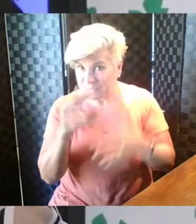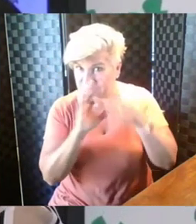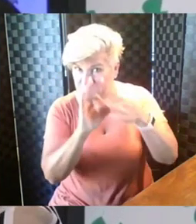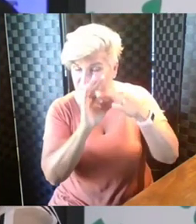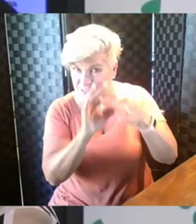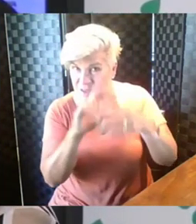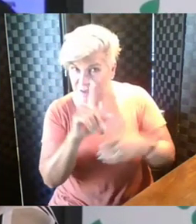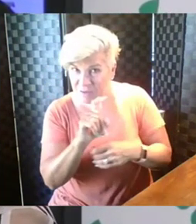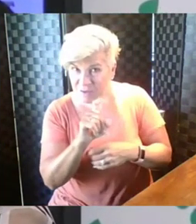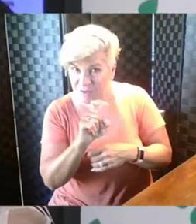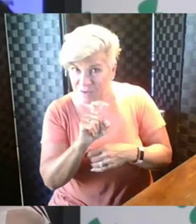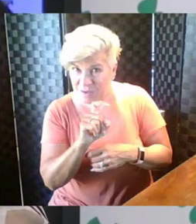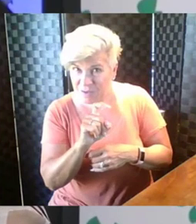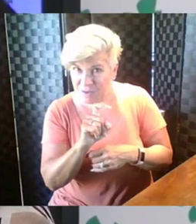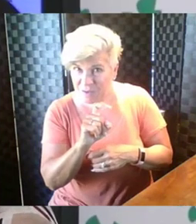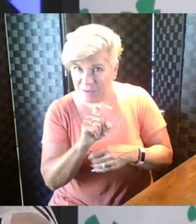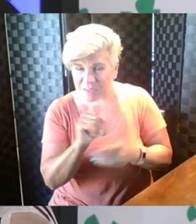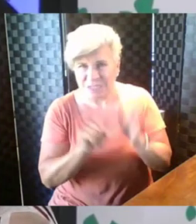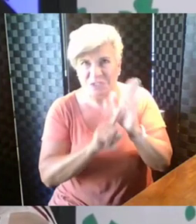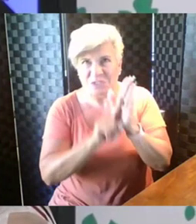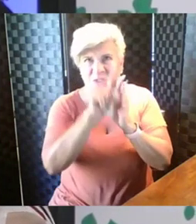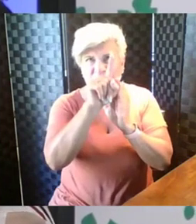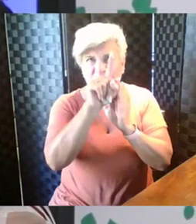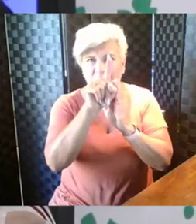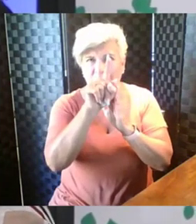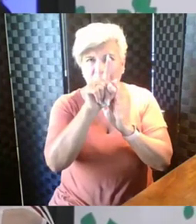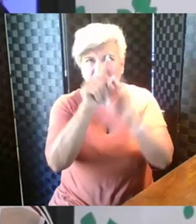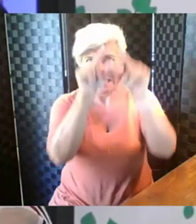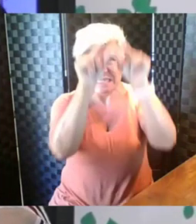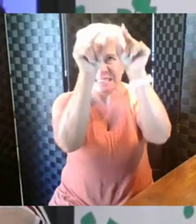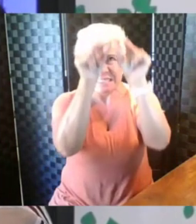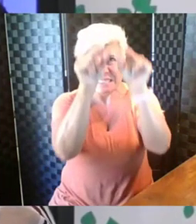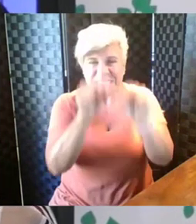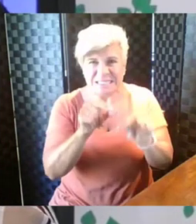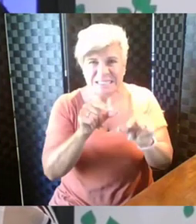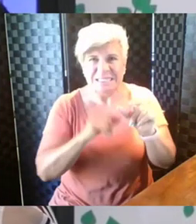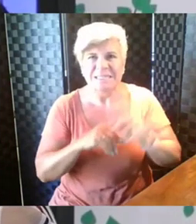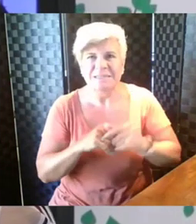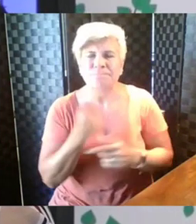belong? It's kind of tall and skinny.